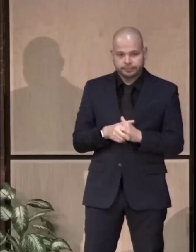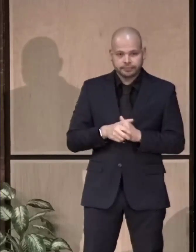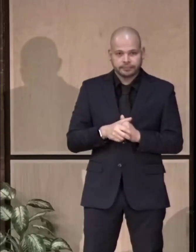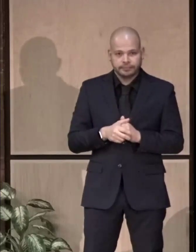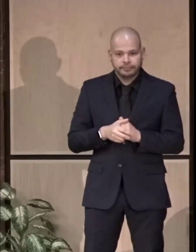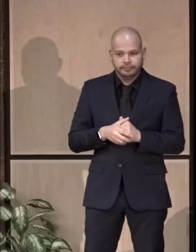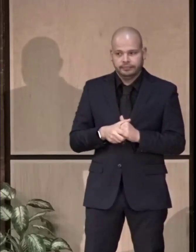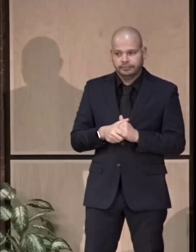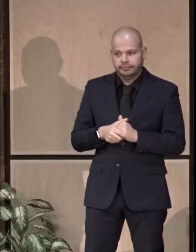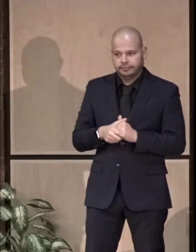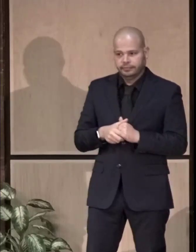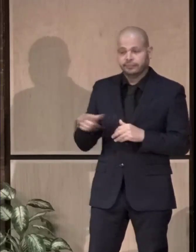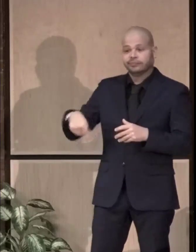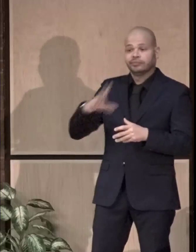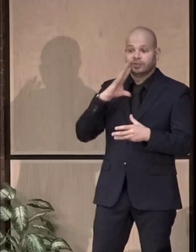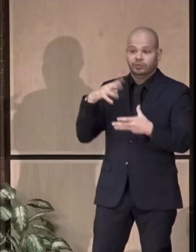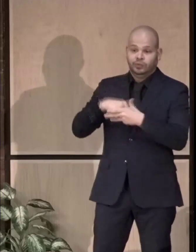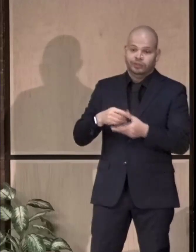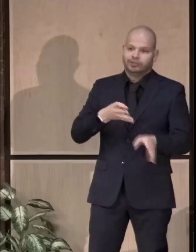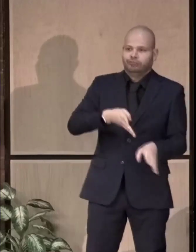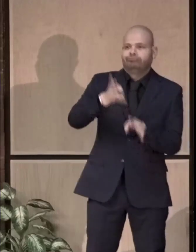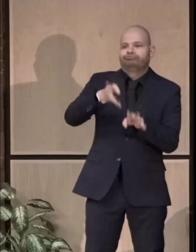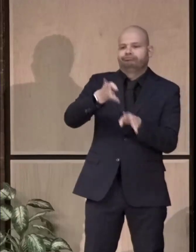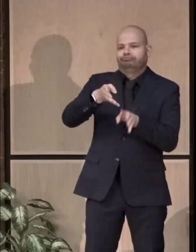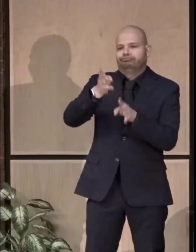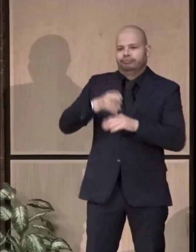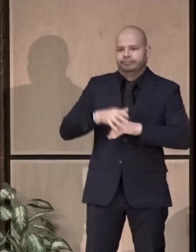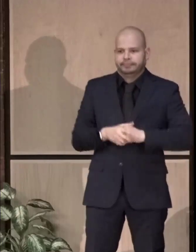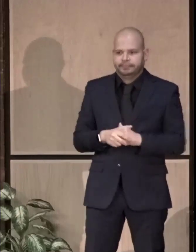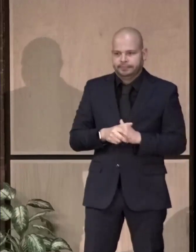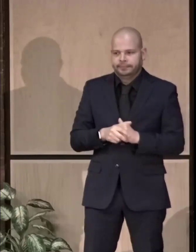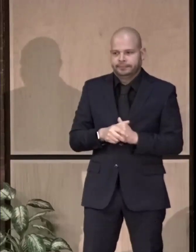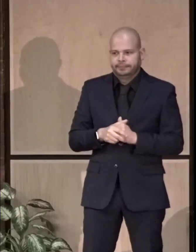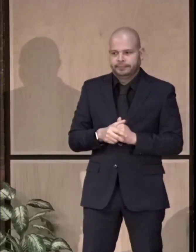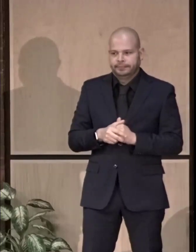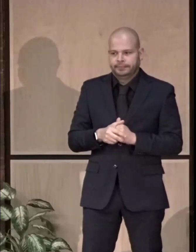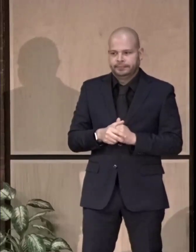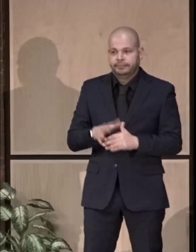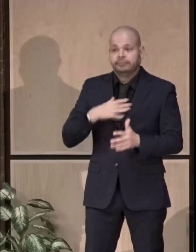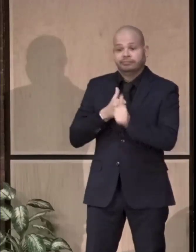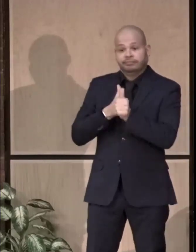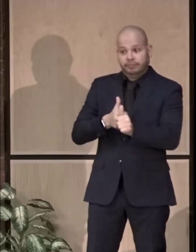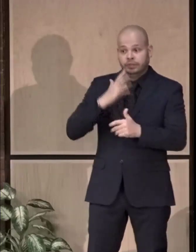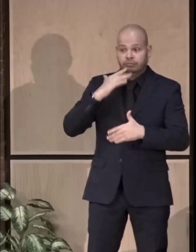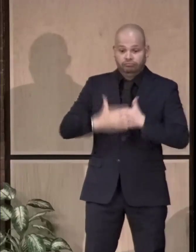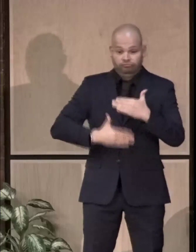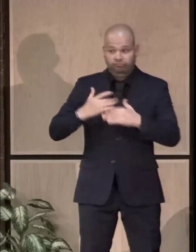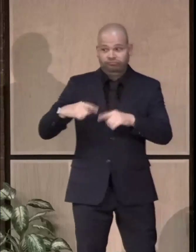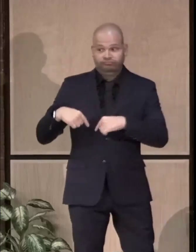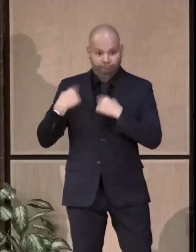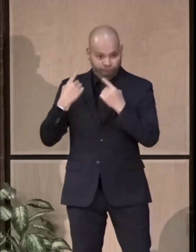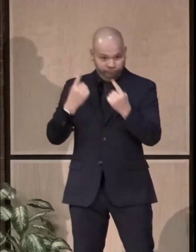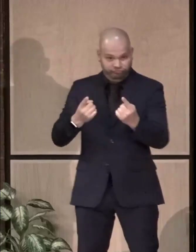who are included in the live stream and the process that we followed right along,